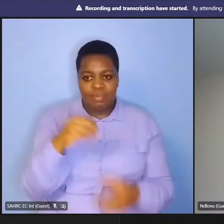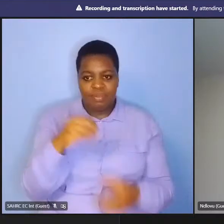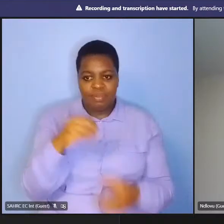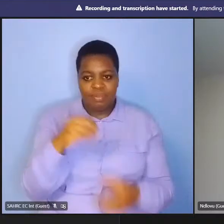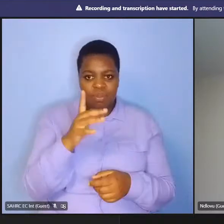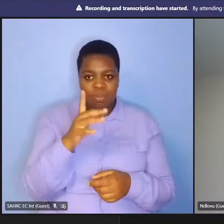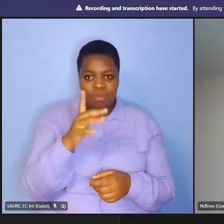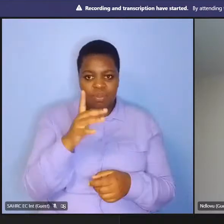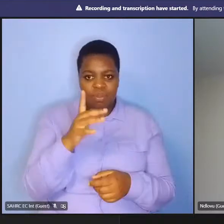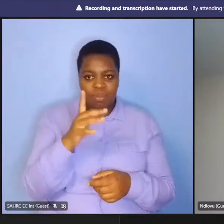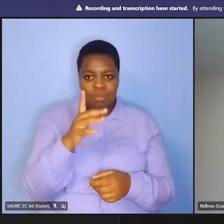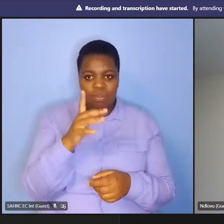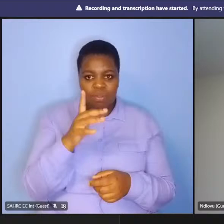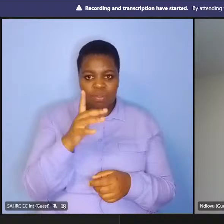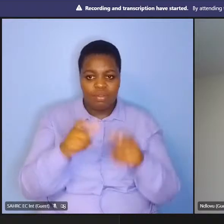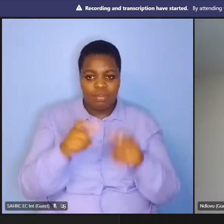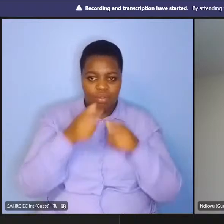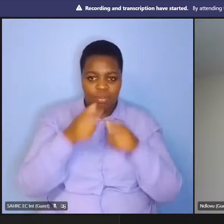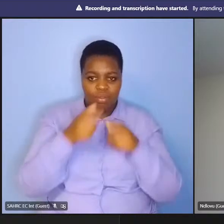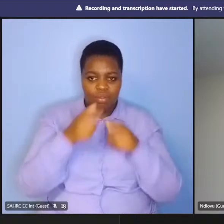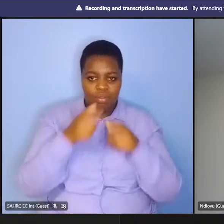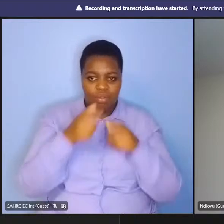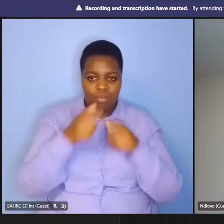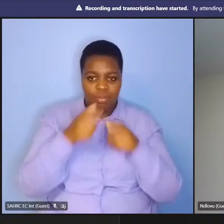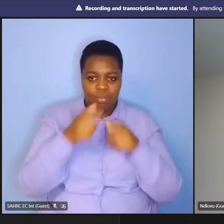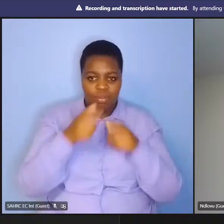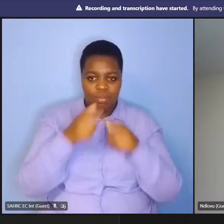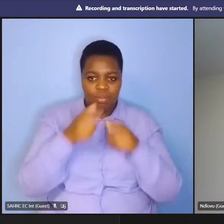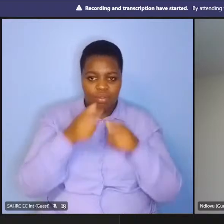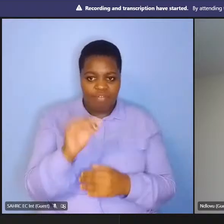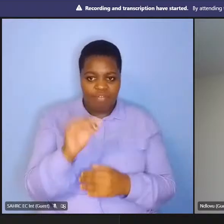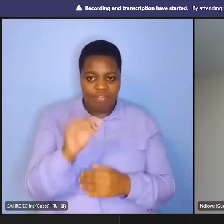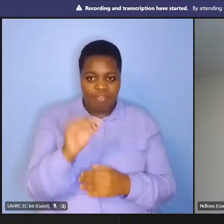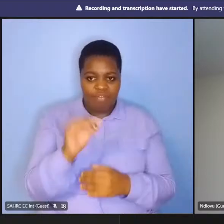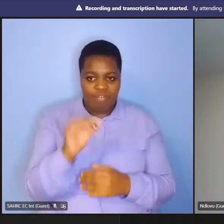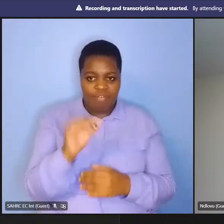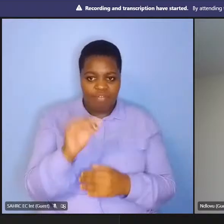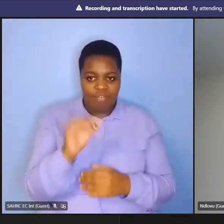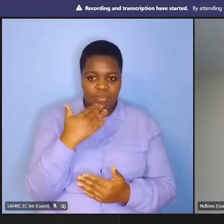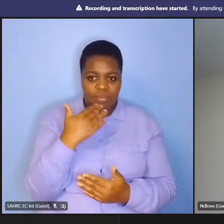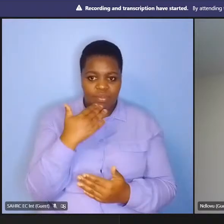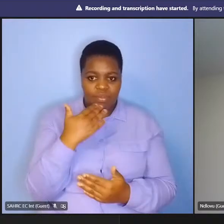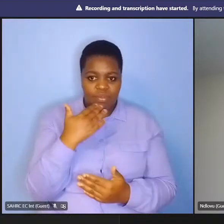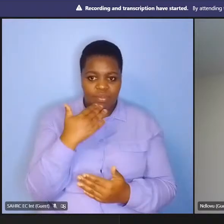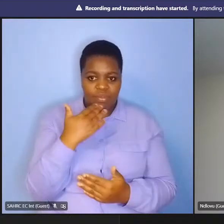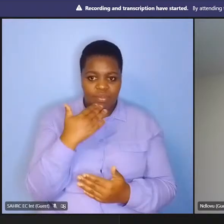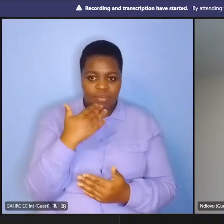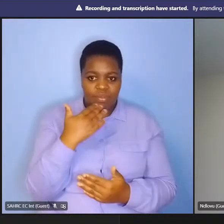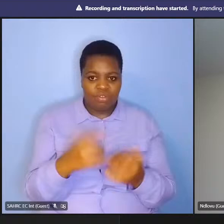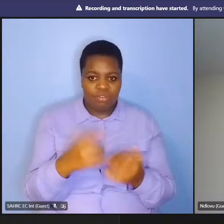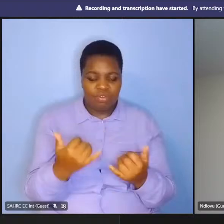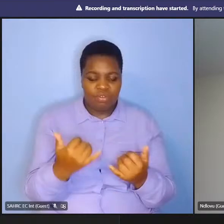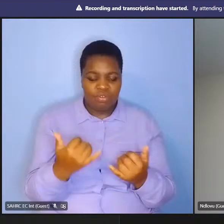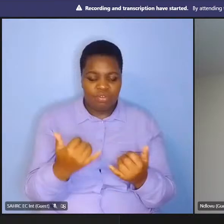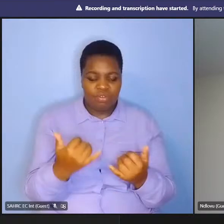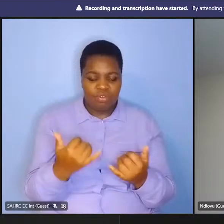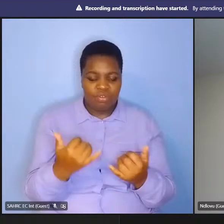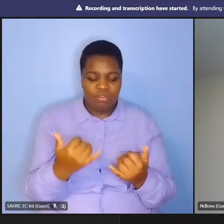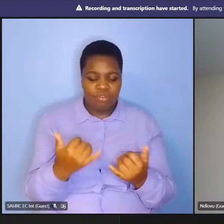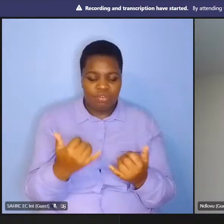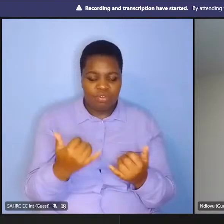posing questions and comments to both of you after your presentation. So thank you so much for joining us today. The floor is yours.